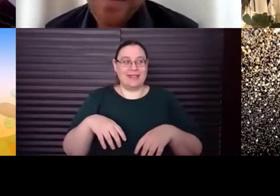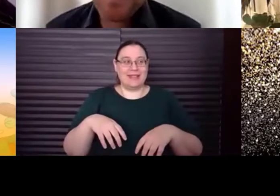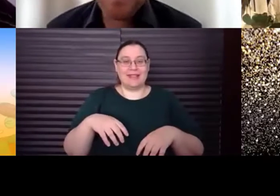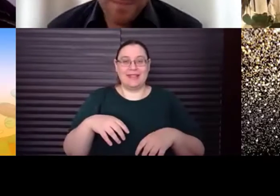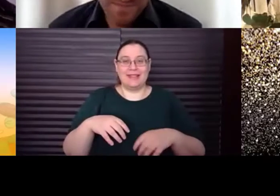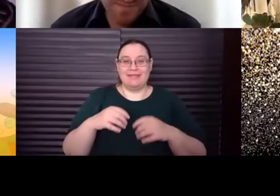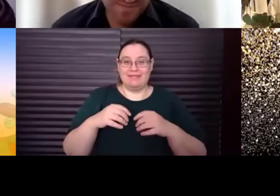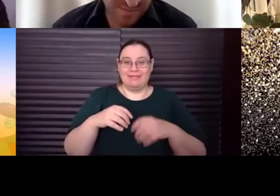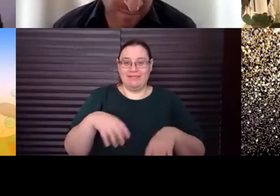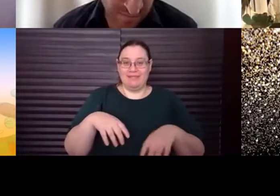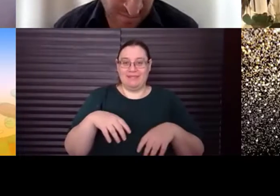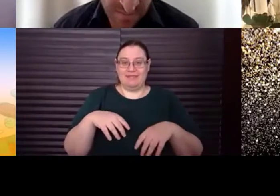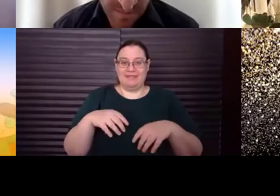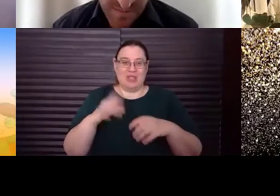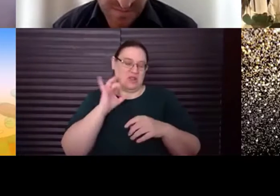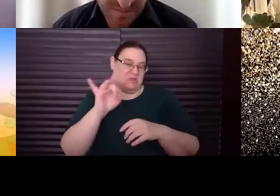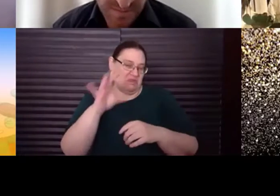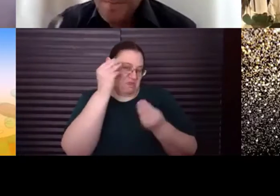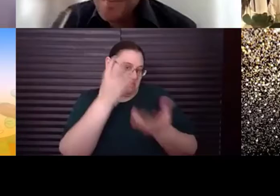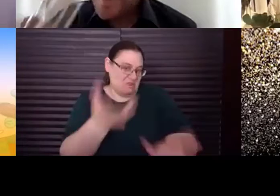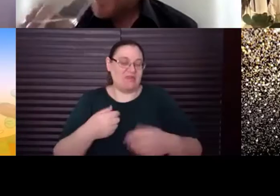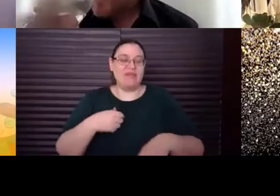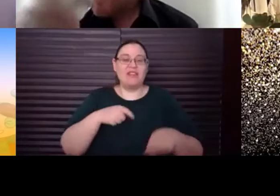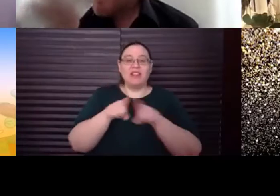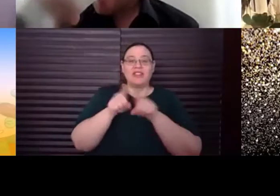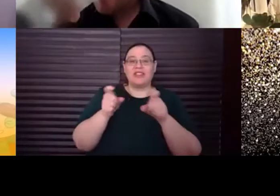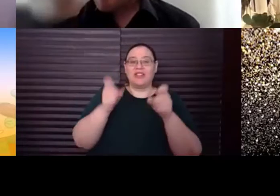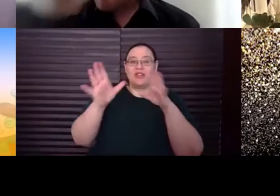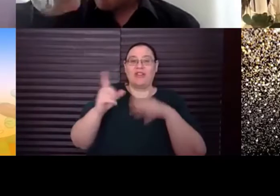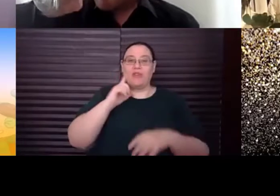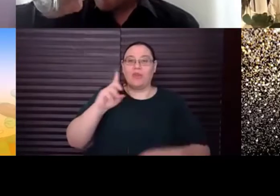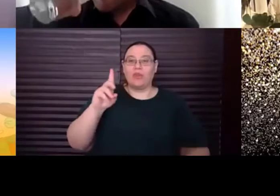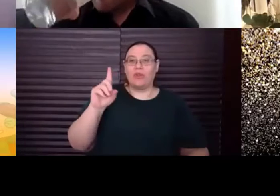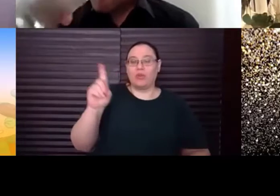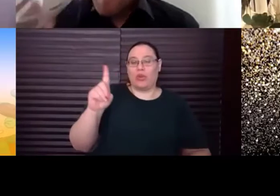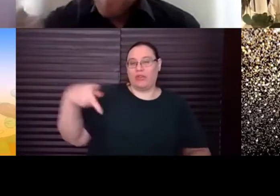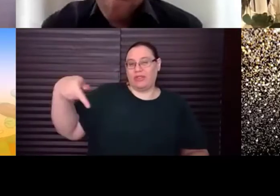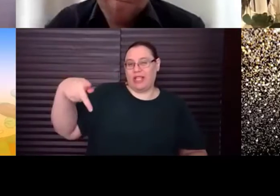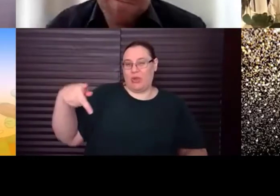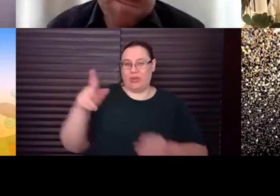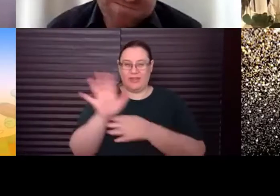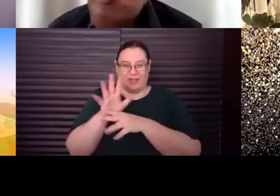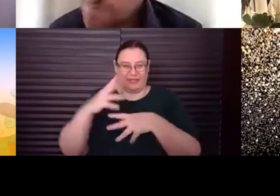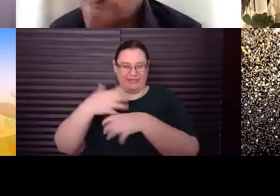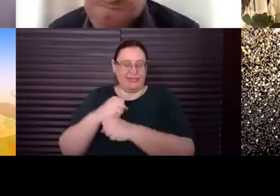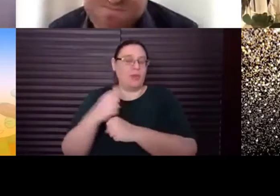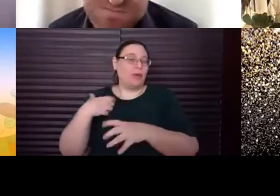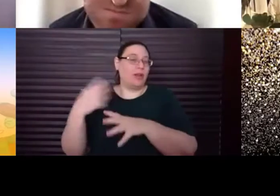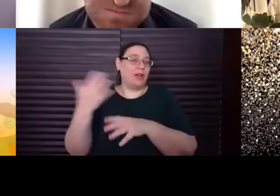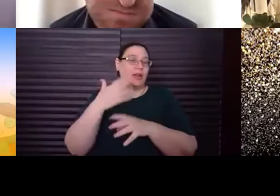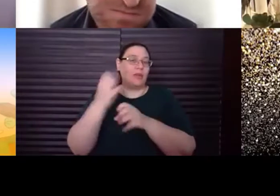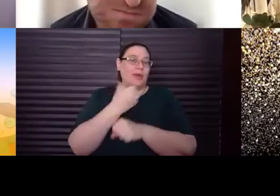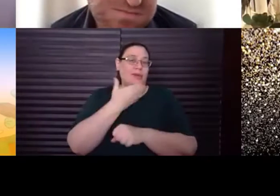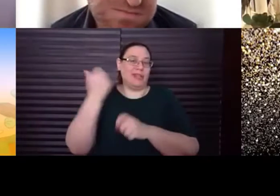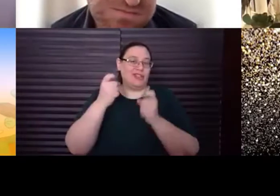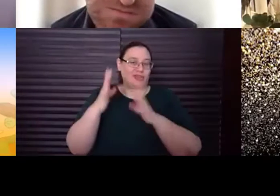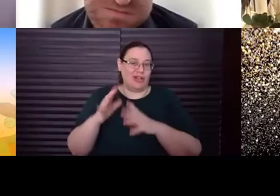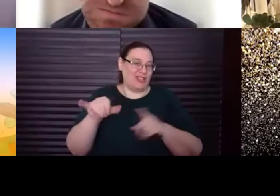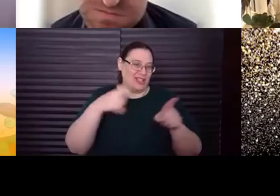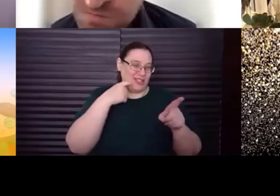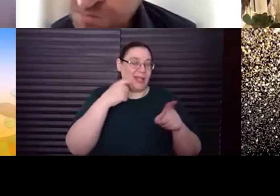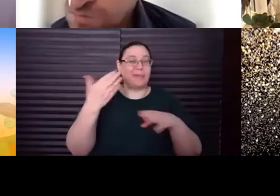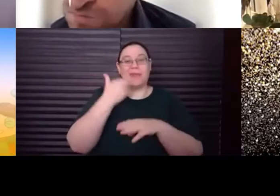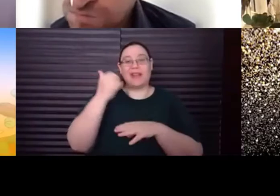there. I am the director on Dwarfopsychosis, and we won Best Director and, like Pancho said, Best Film at